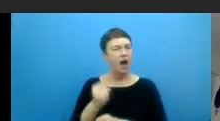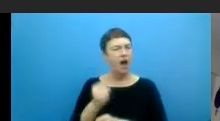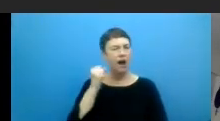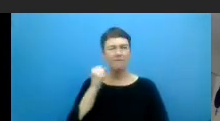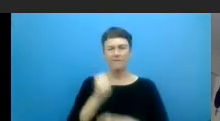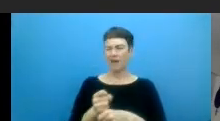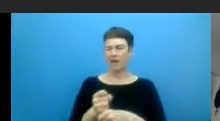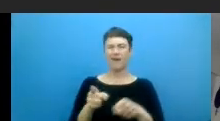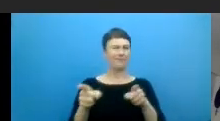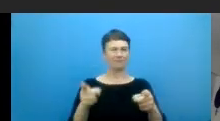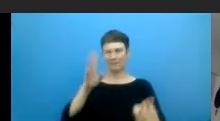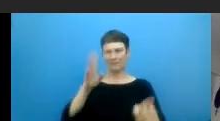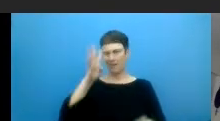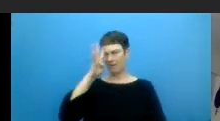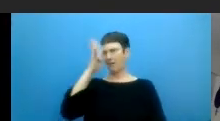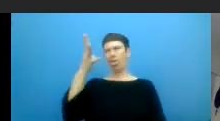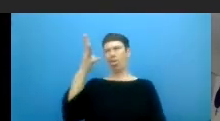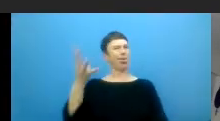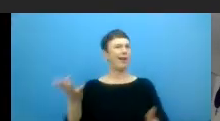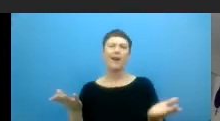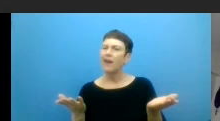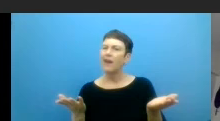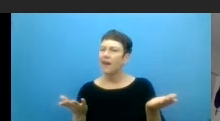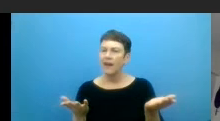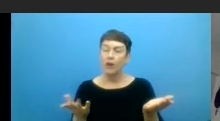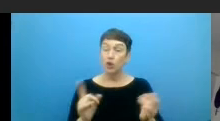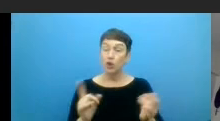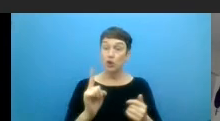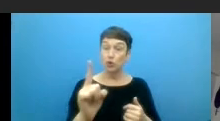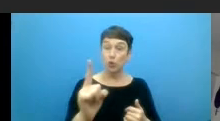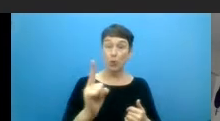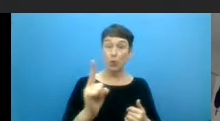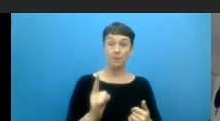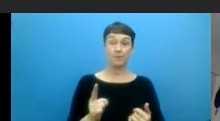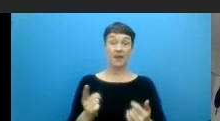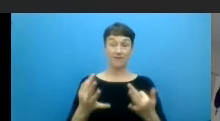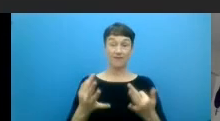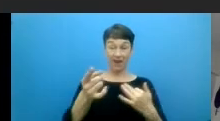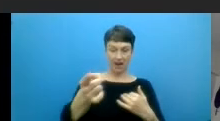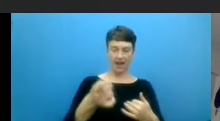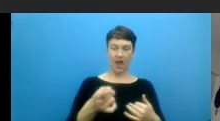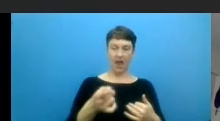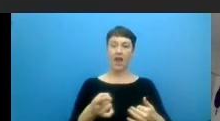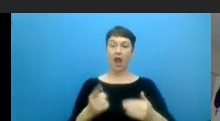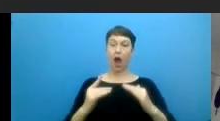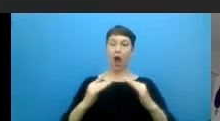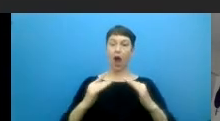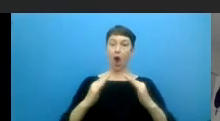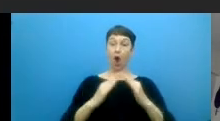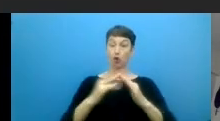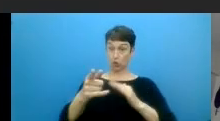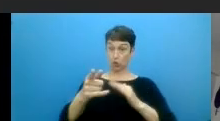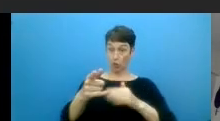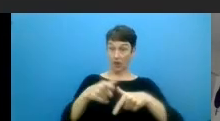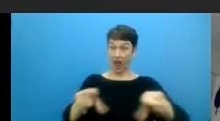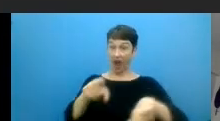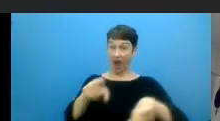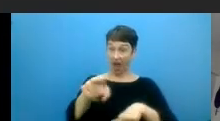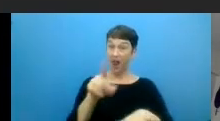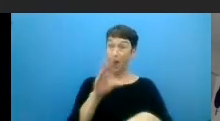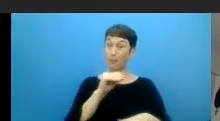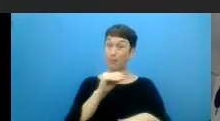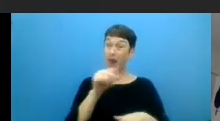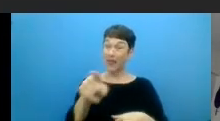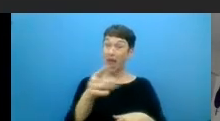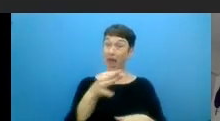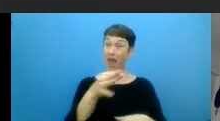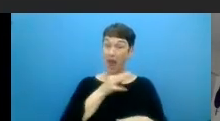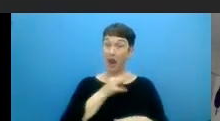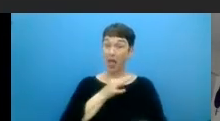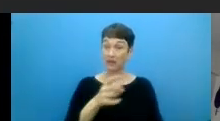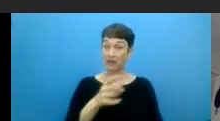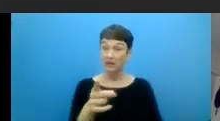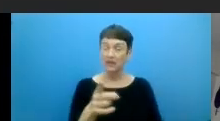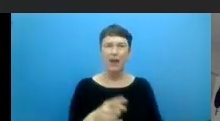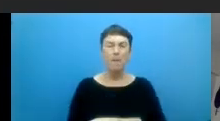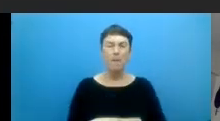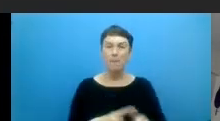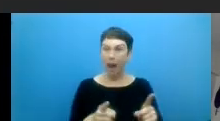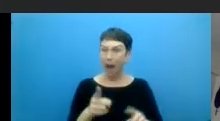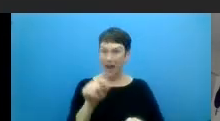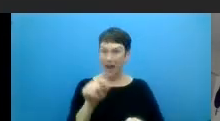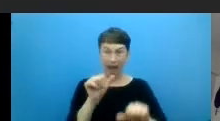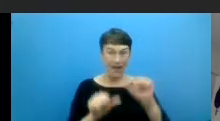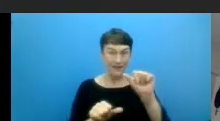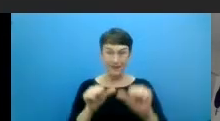So the language that you use, even as a home language speaker of English, the language that you use in assessments might